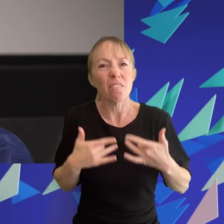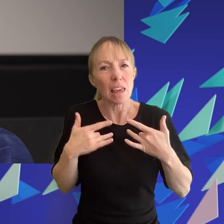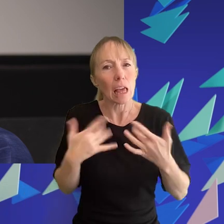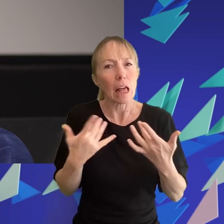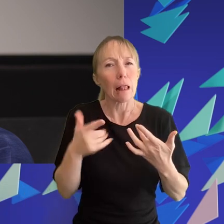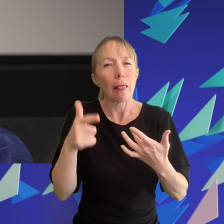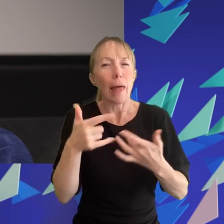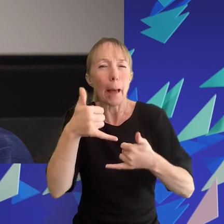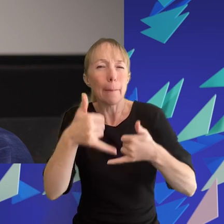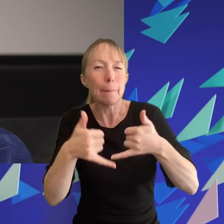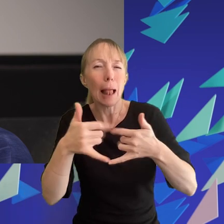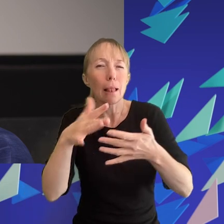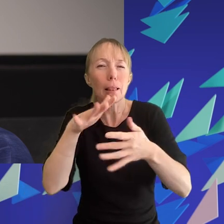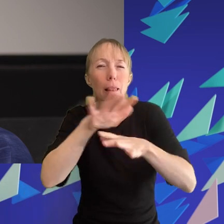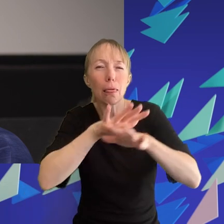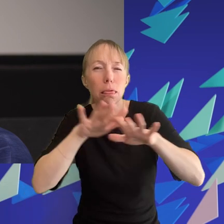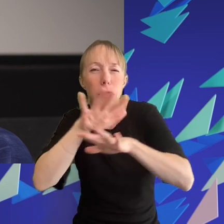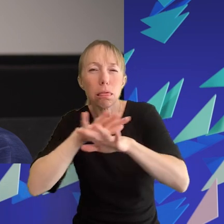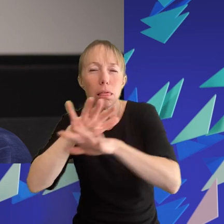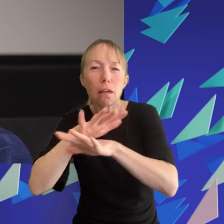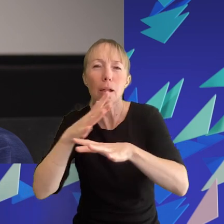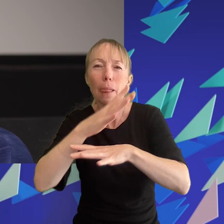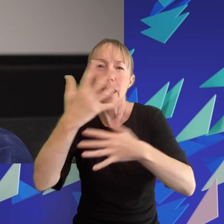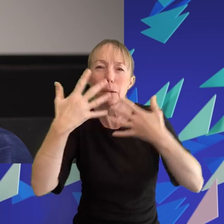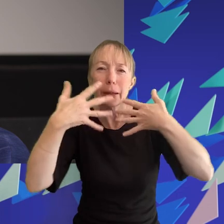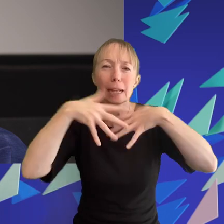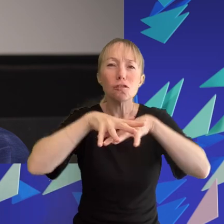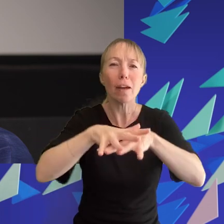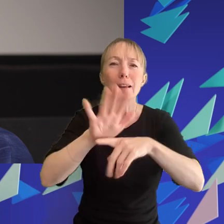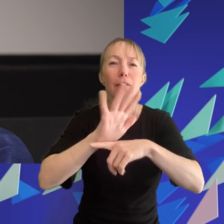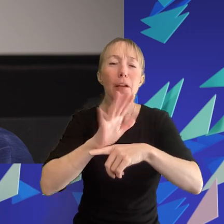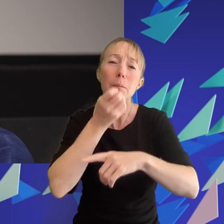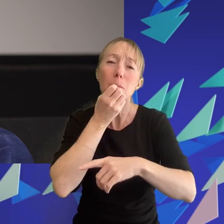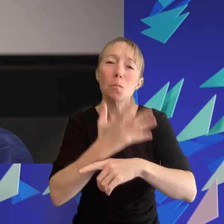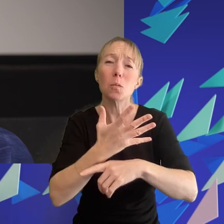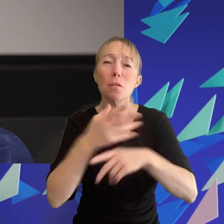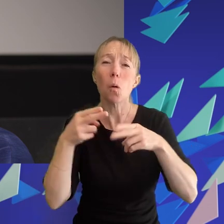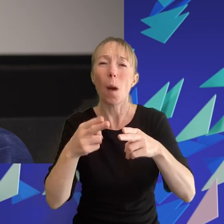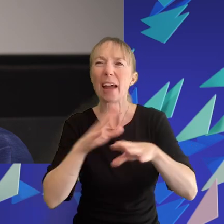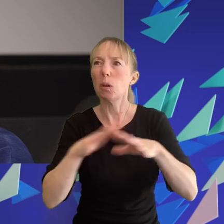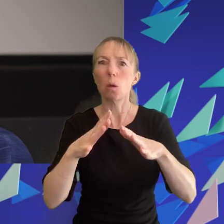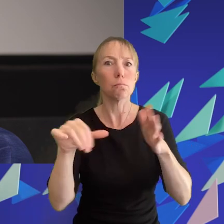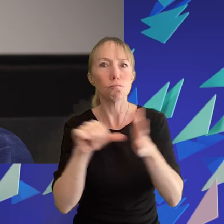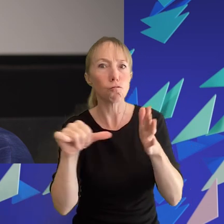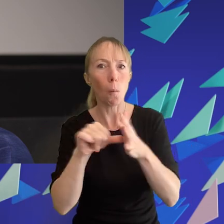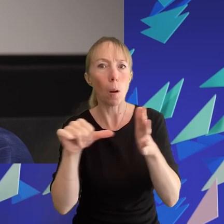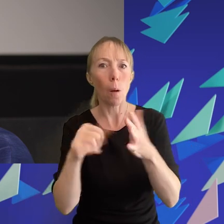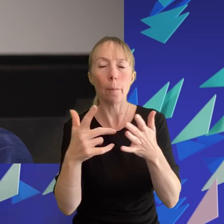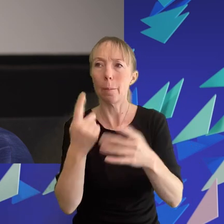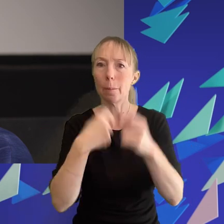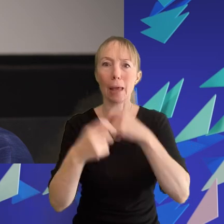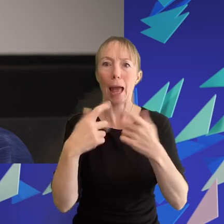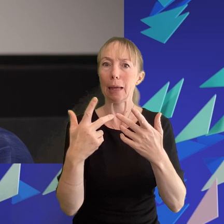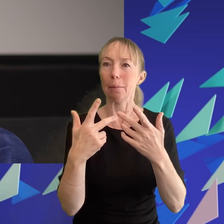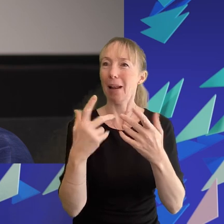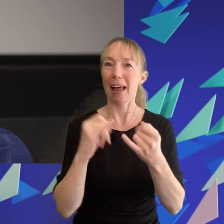that milky thing suddenly was integrated in a beautiful way. Instead to be something that was bothering, the film suddenly got